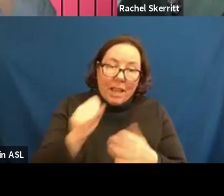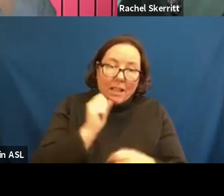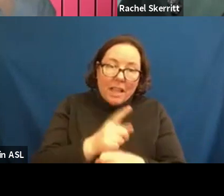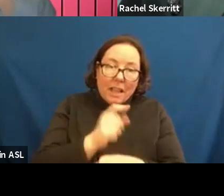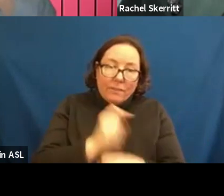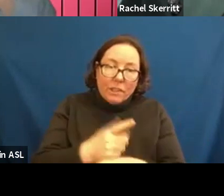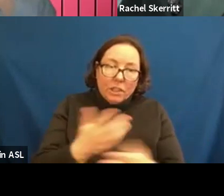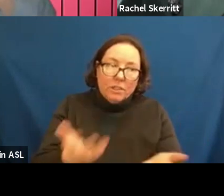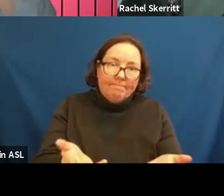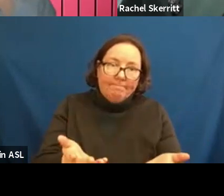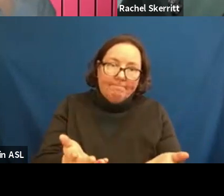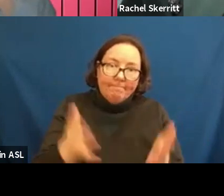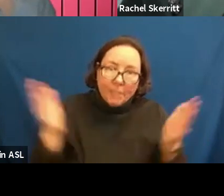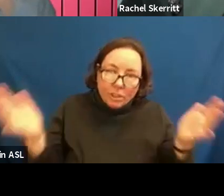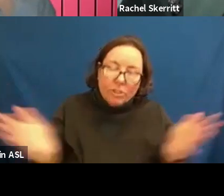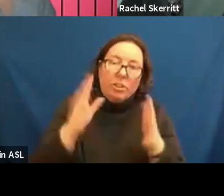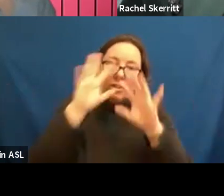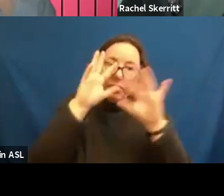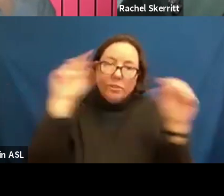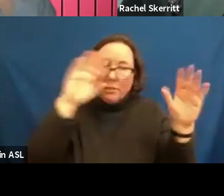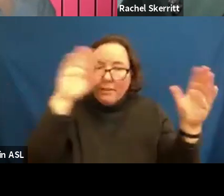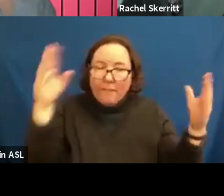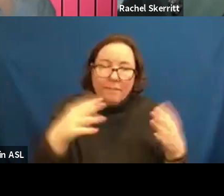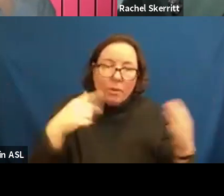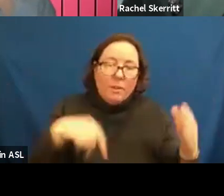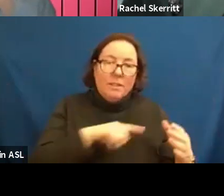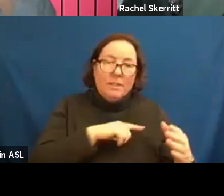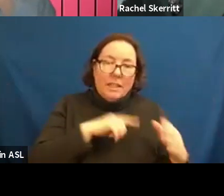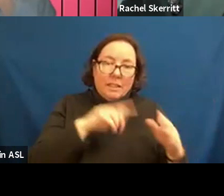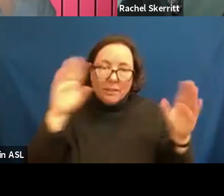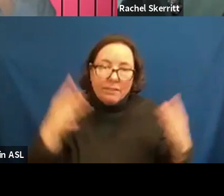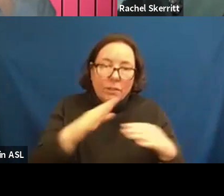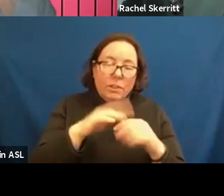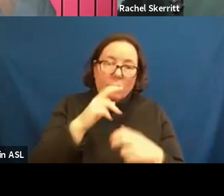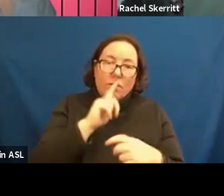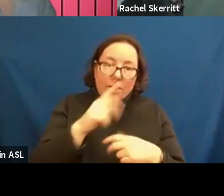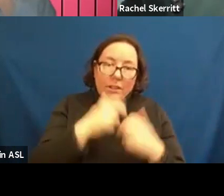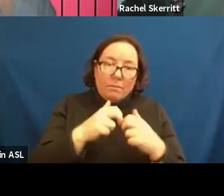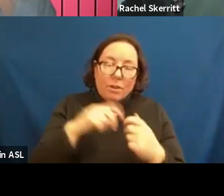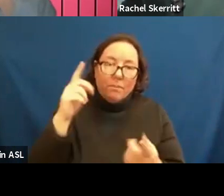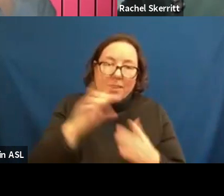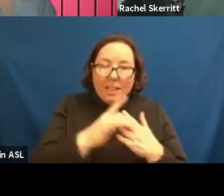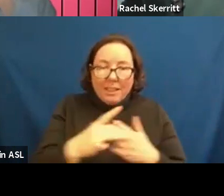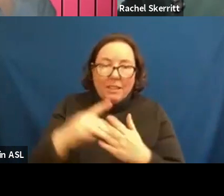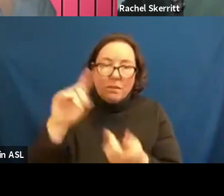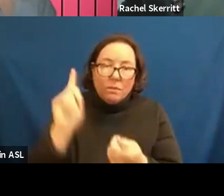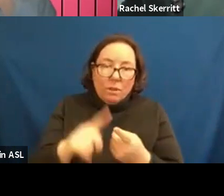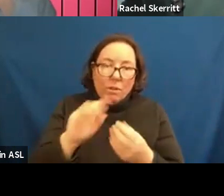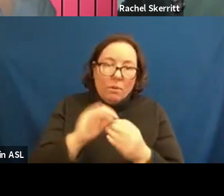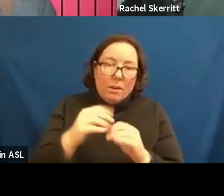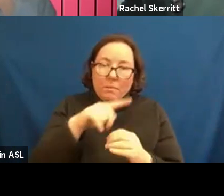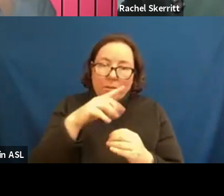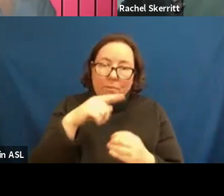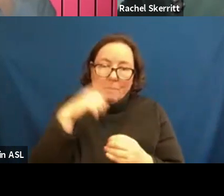the superintendent to redirect the work of this group to focus on the real problem that results in the lower number of Black students enrolled at